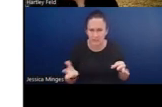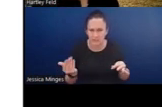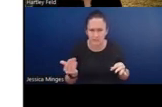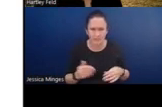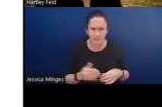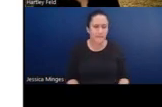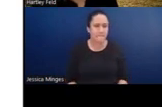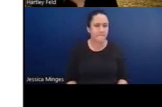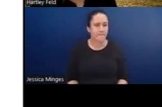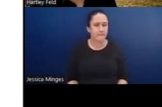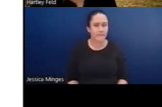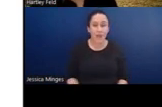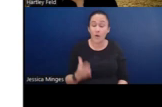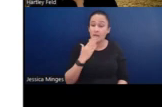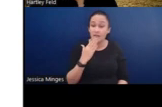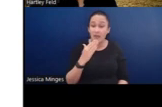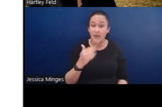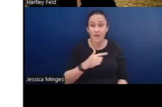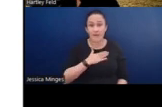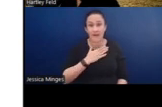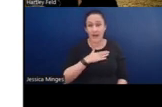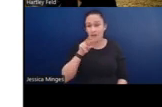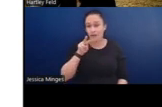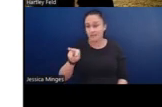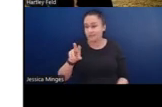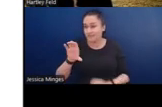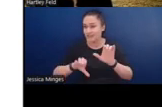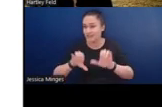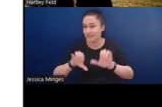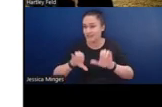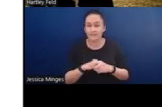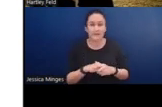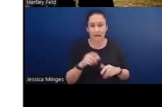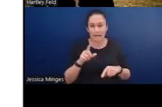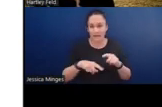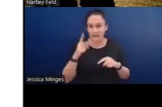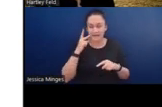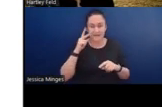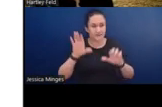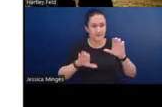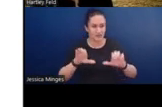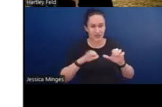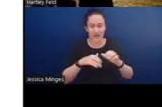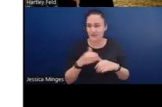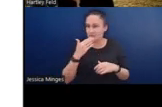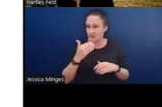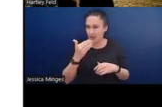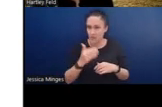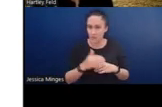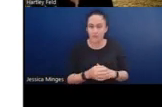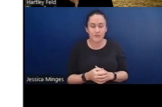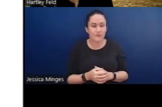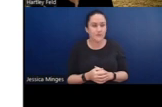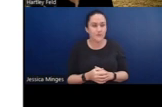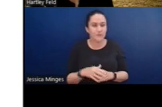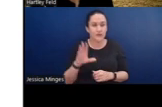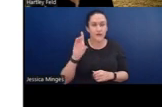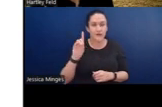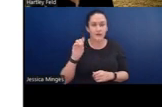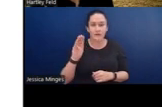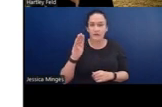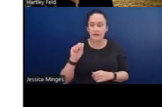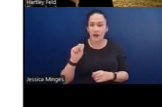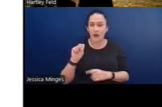Yeah. Thank you. I'm so glad that you're reading the chat. Okay, so I can't see the chat from this view, so thank you so much. So Dobbs was